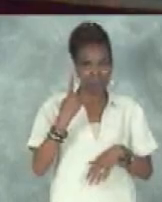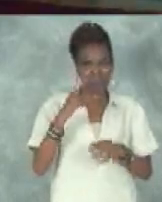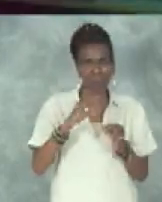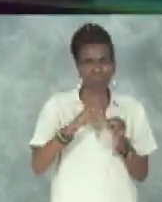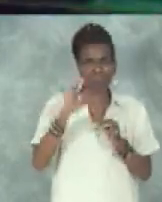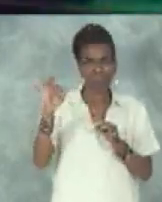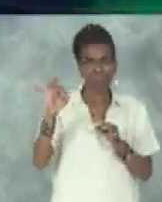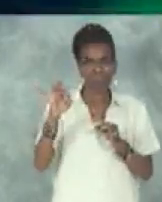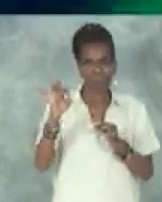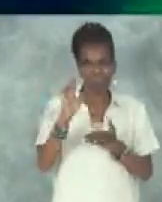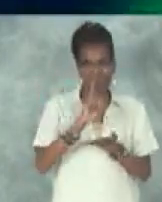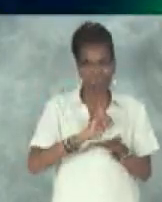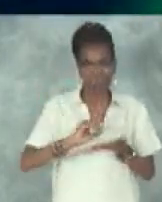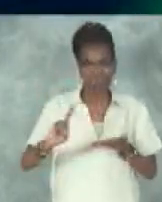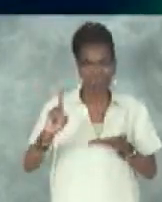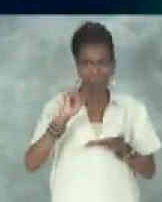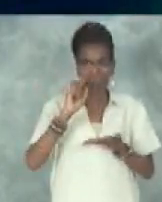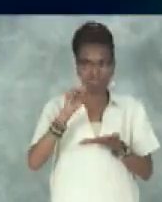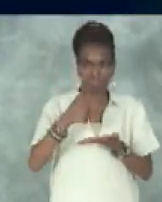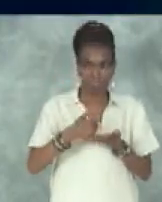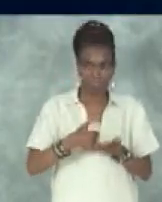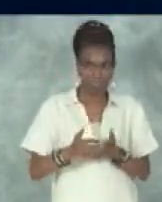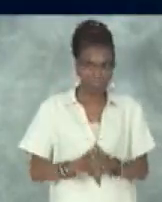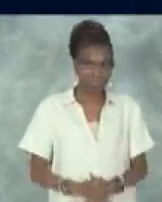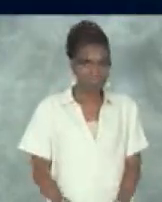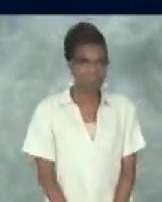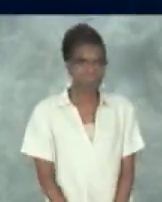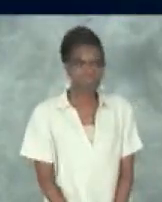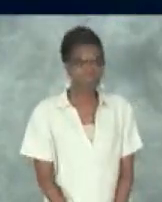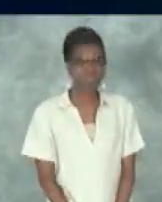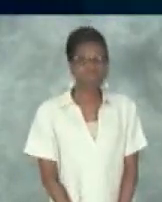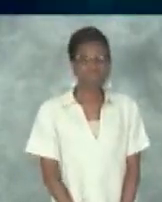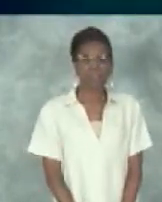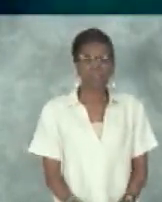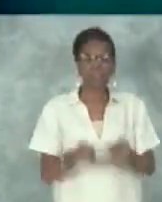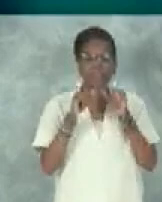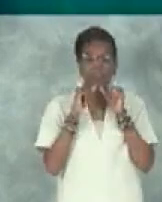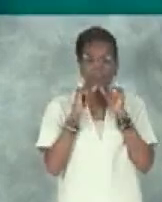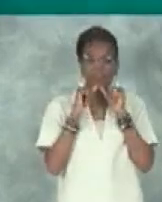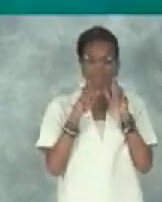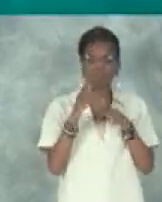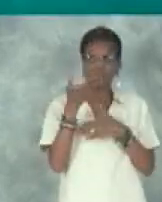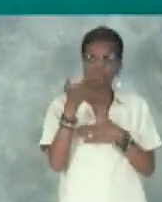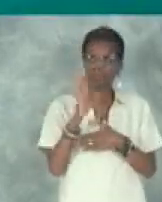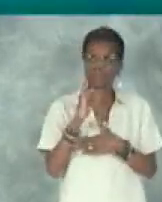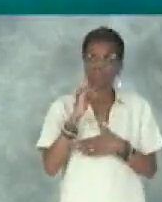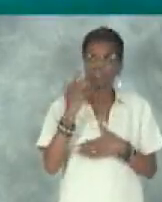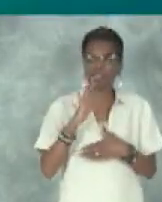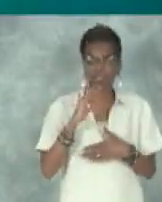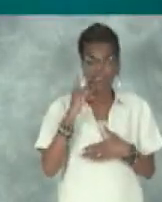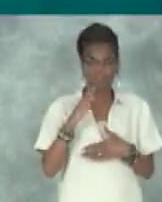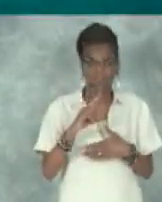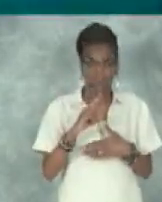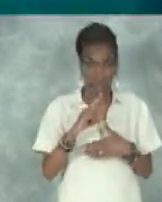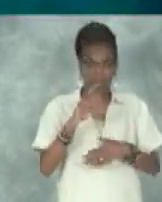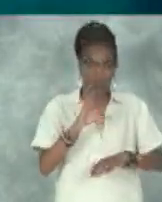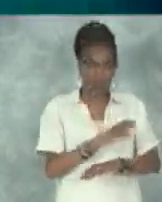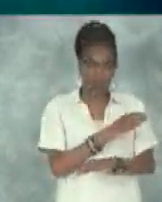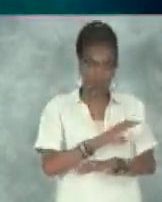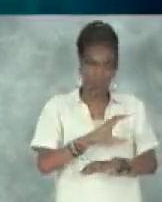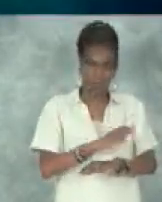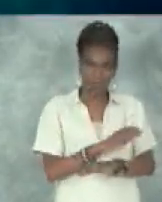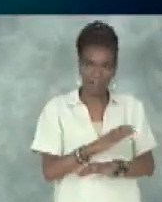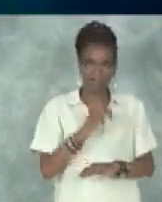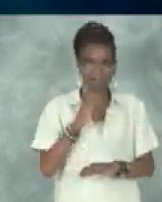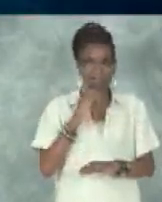divine, amen. Amen. Bless and thank our God for the choir and thank our God for